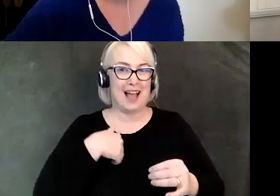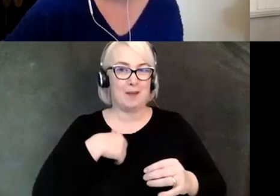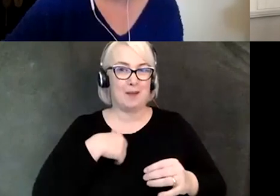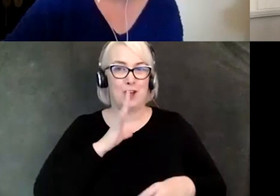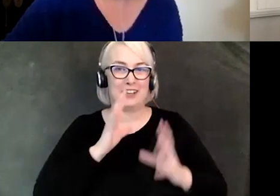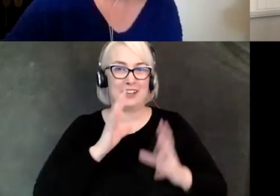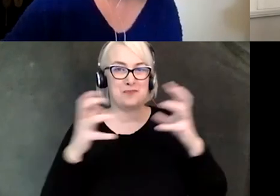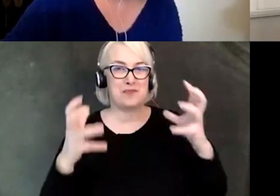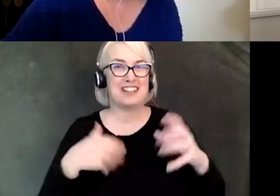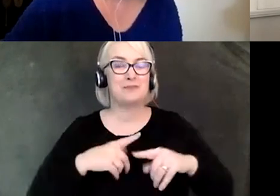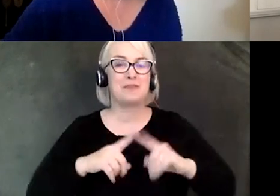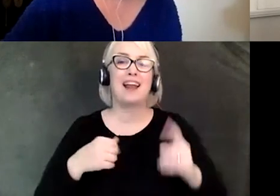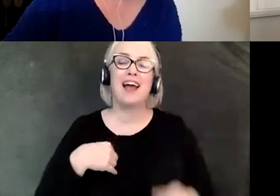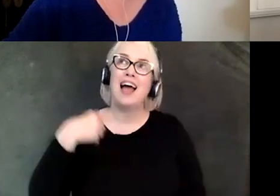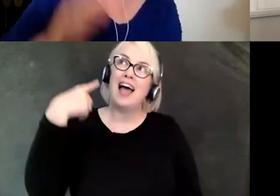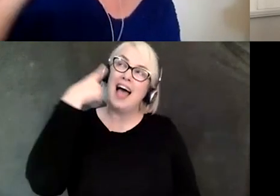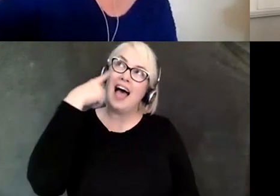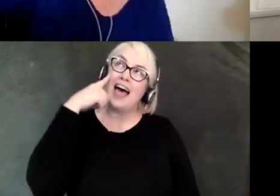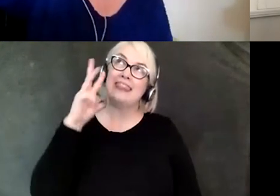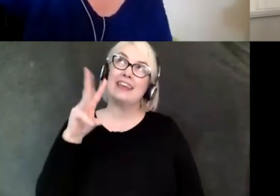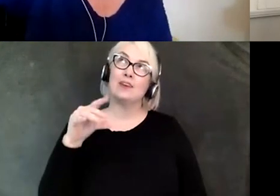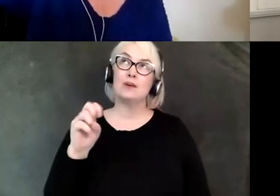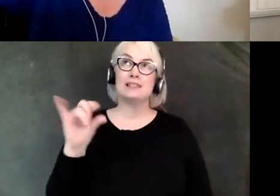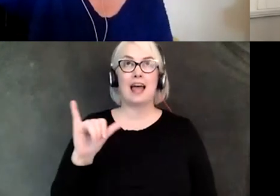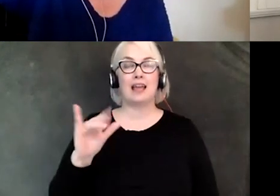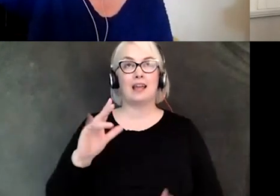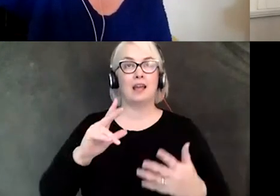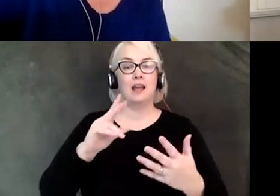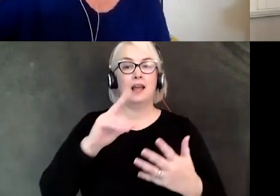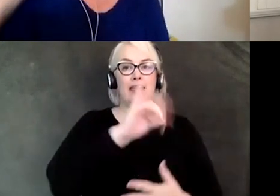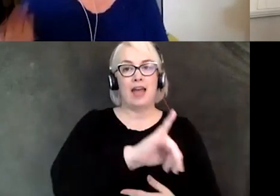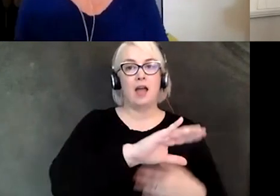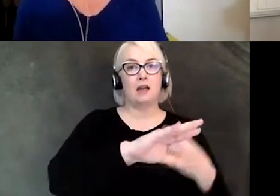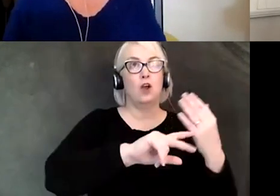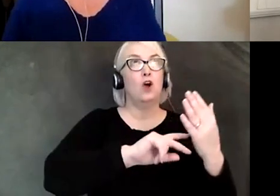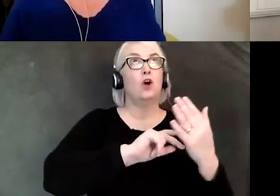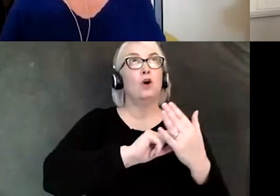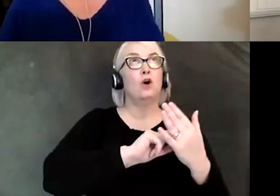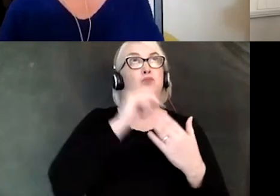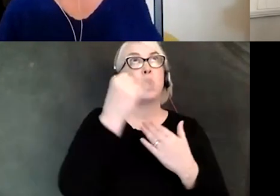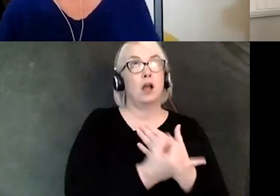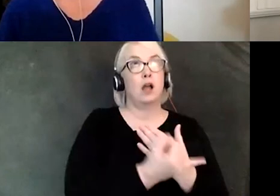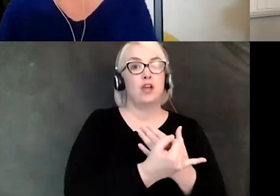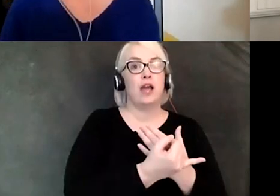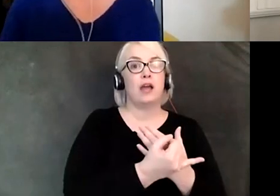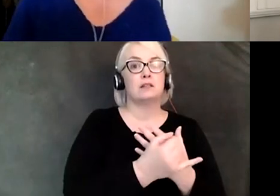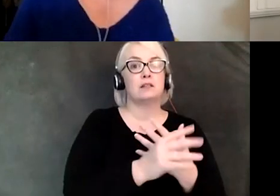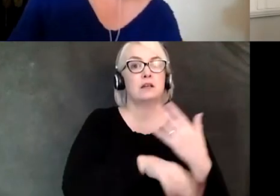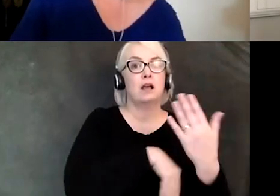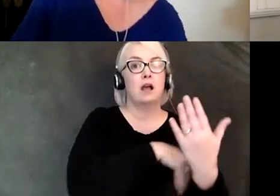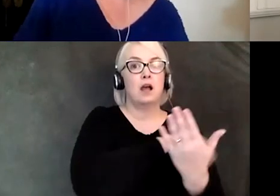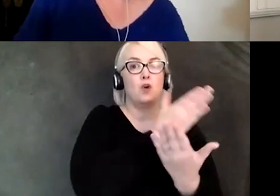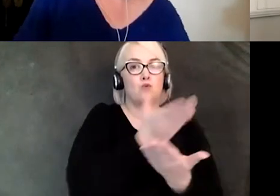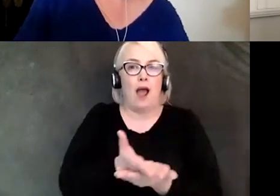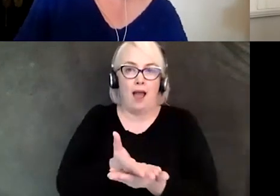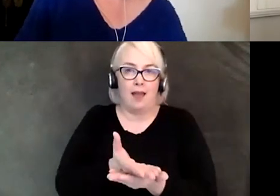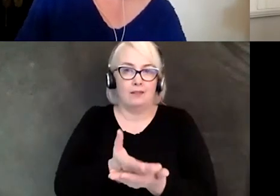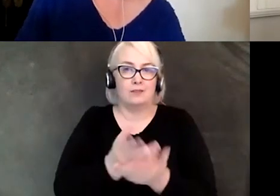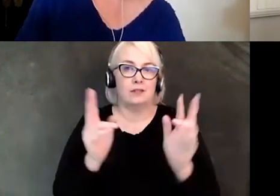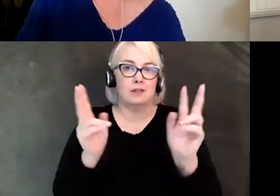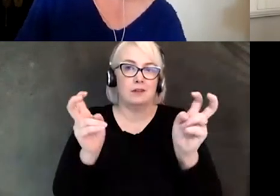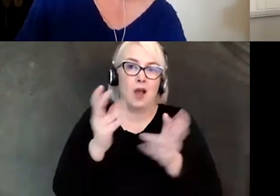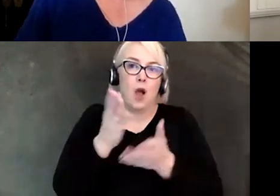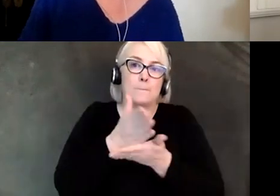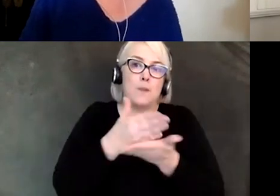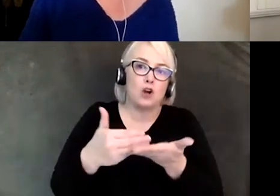that it was like the, the project arrived to me, like partially baked because it was the idea of